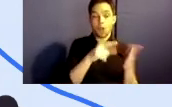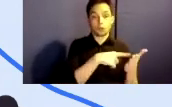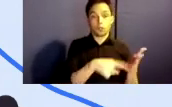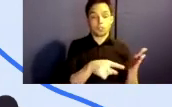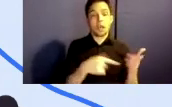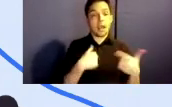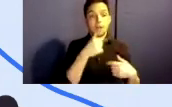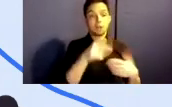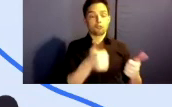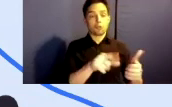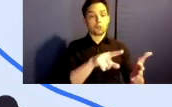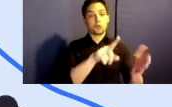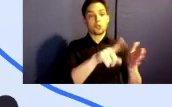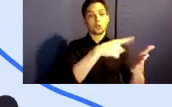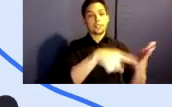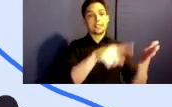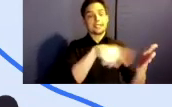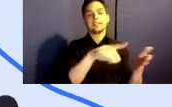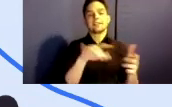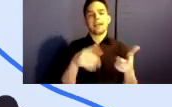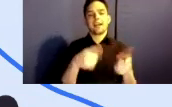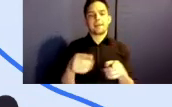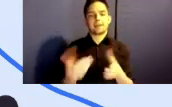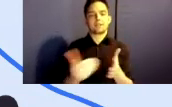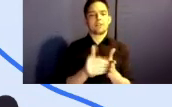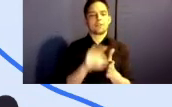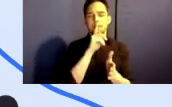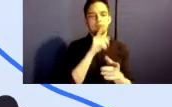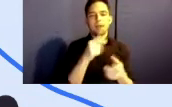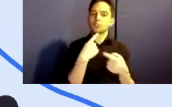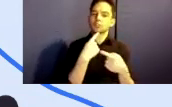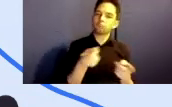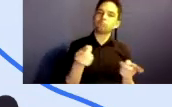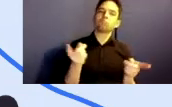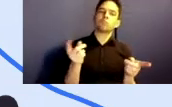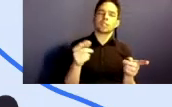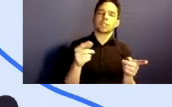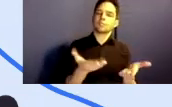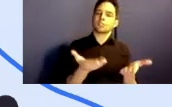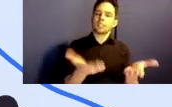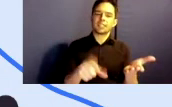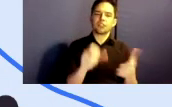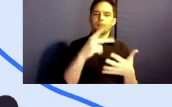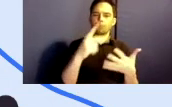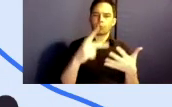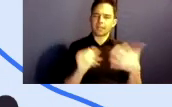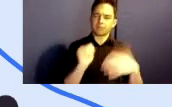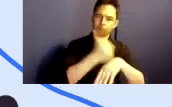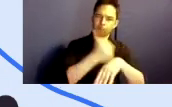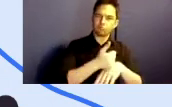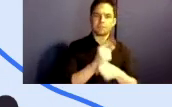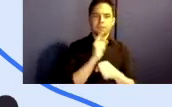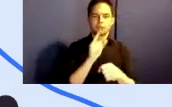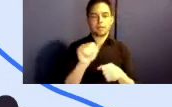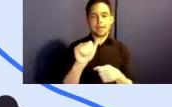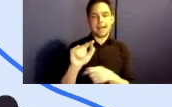this often happens, but it's how then do we suggest that there needs to be a prioritization for really at-risk